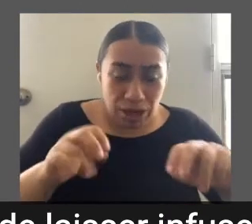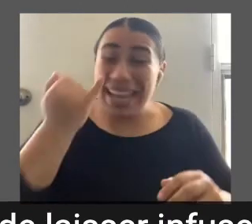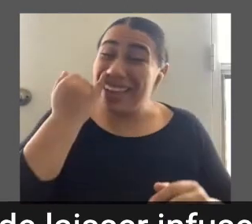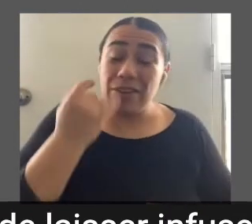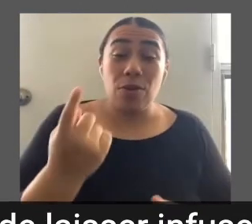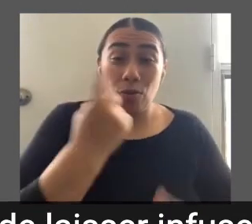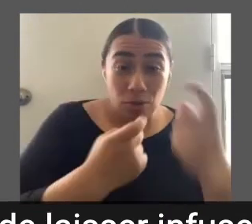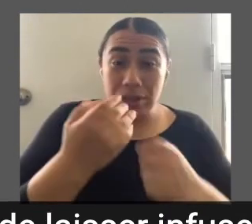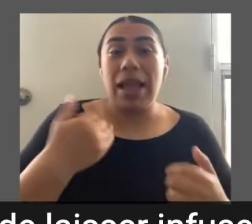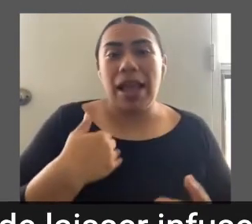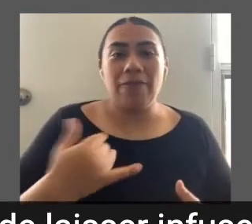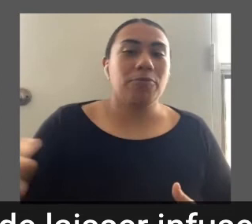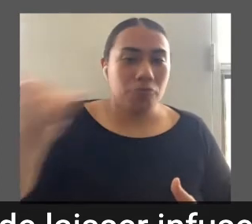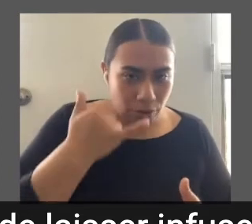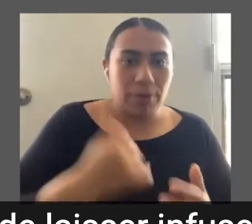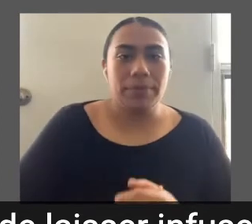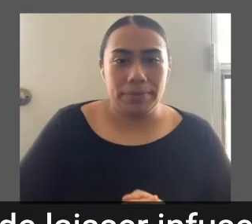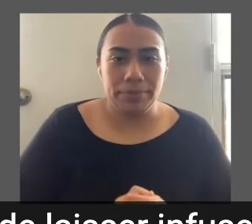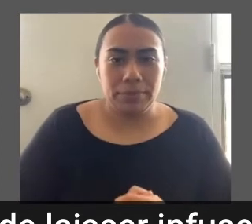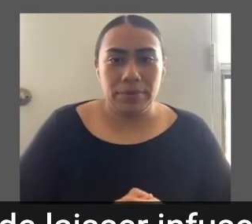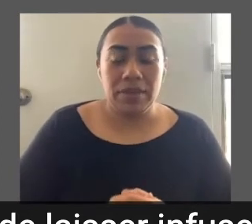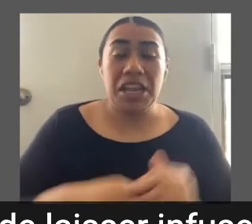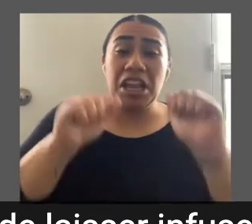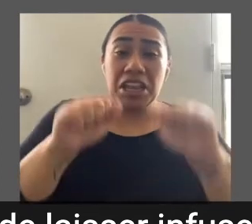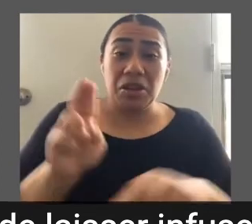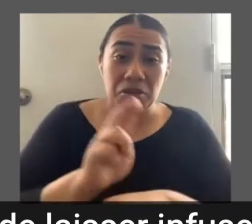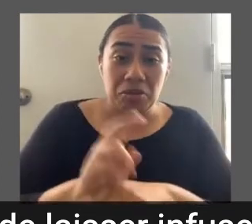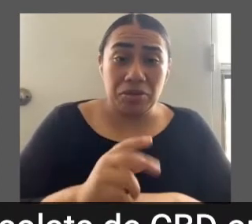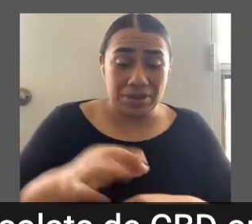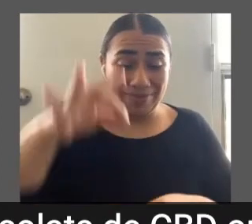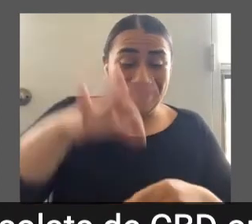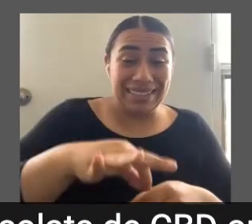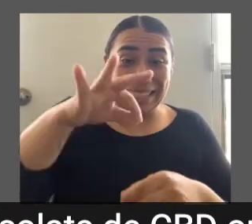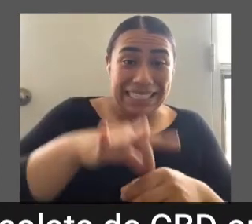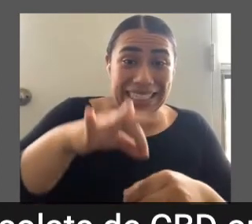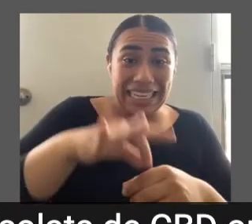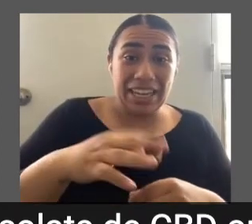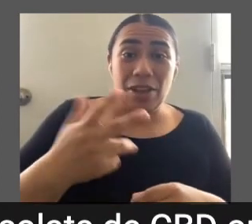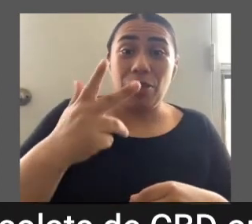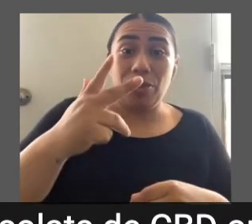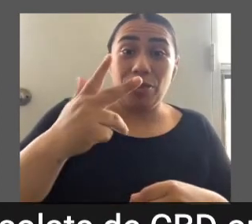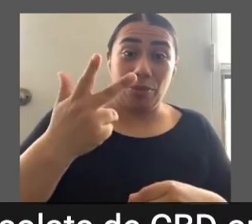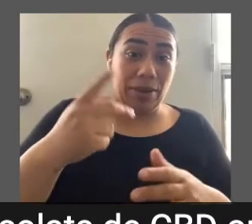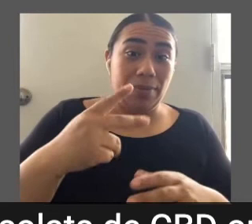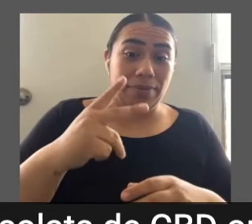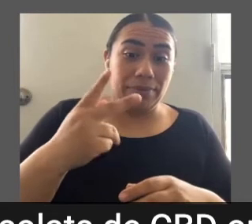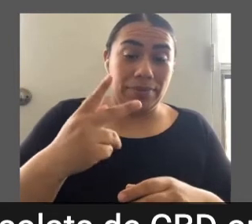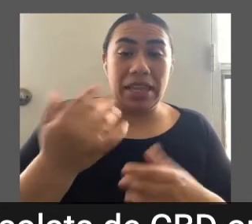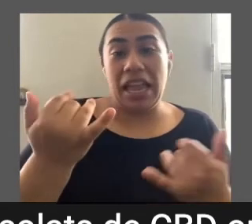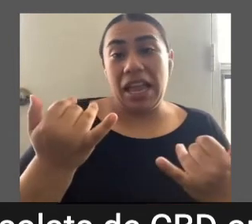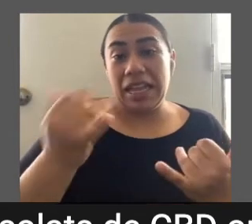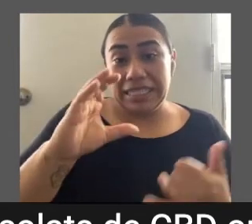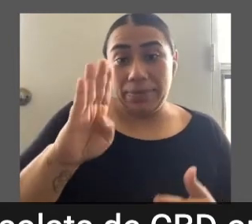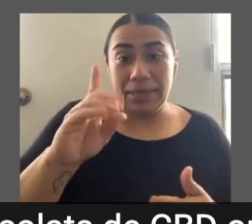LPs to steep the tea for about 3 to 5 minutes, and these teas are infused with cannabis oil, CBD